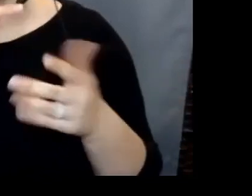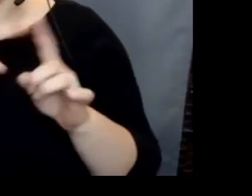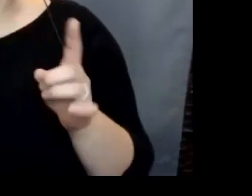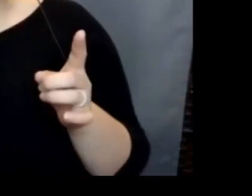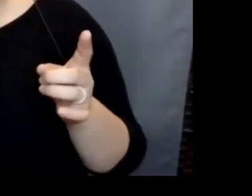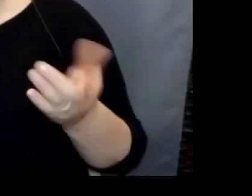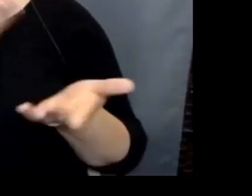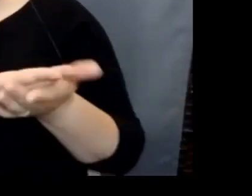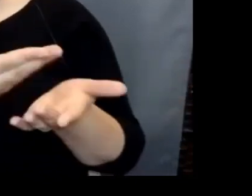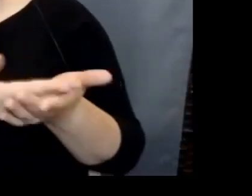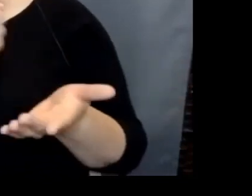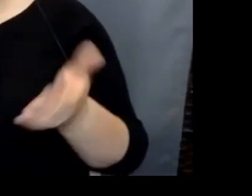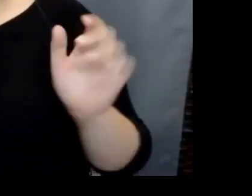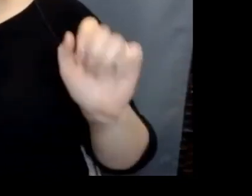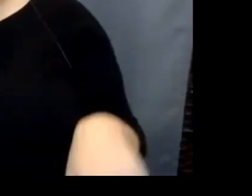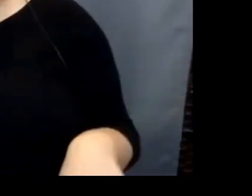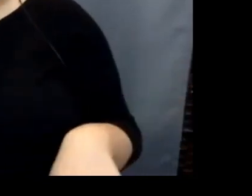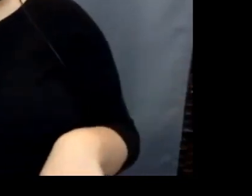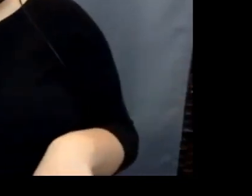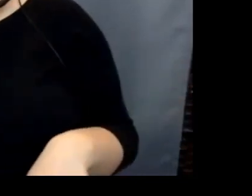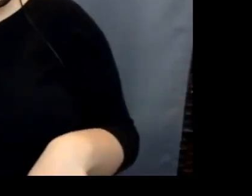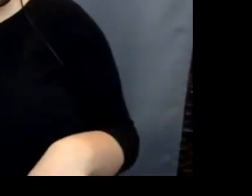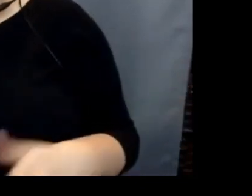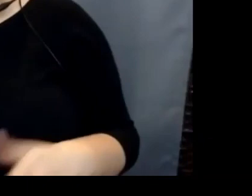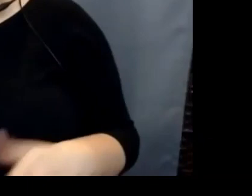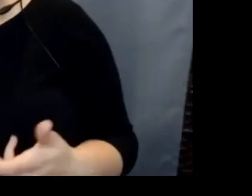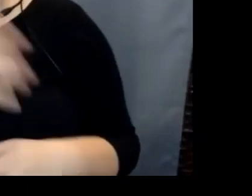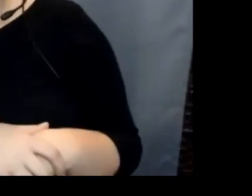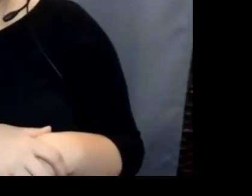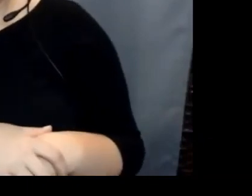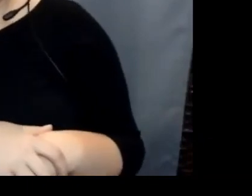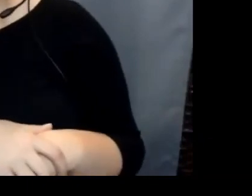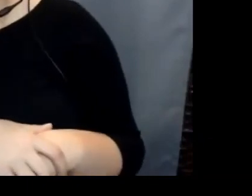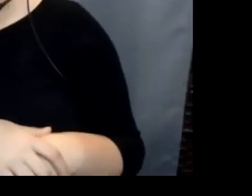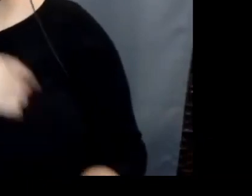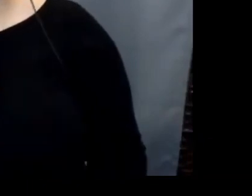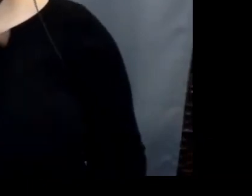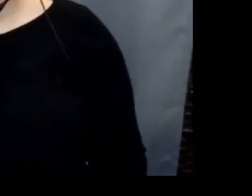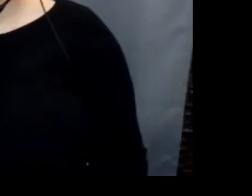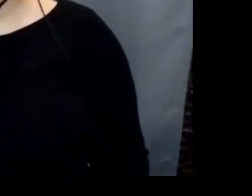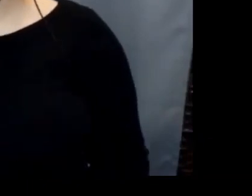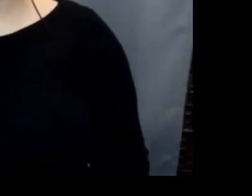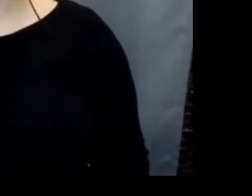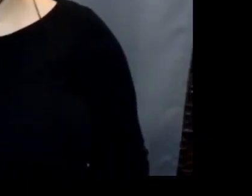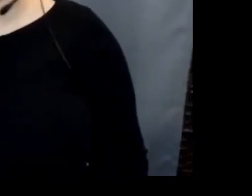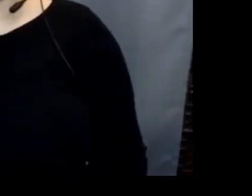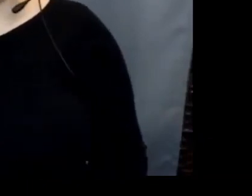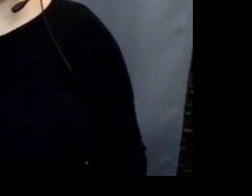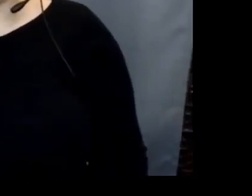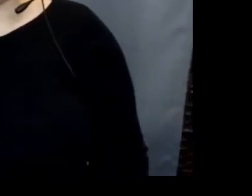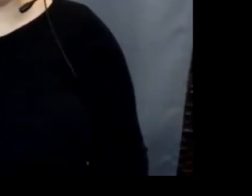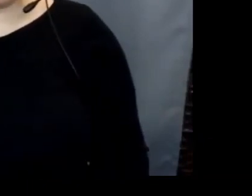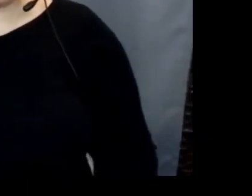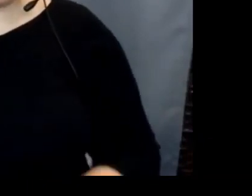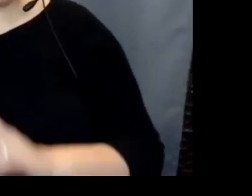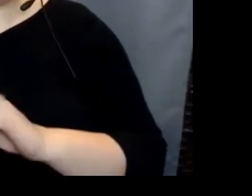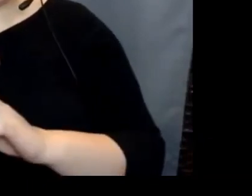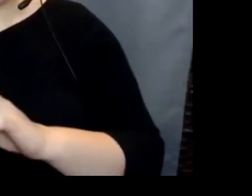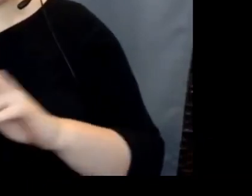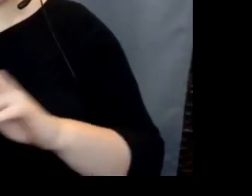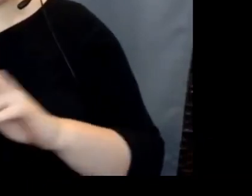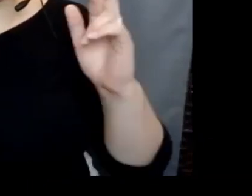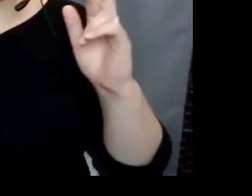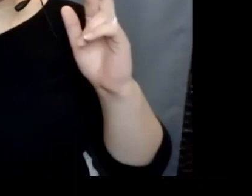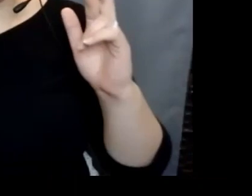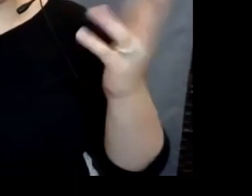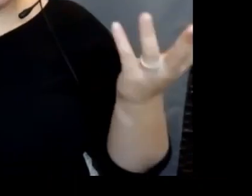legally authorized to do so. And again, we're probably looking a little over a month out, keeping my fingers crossed that this will be available.